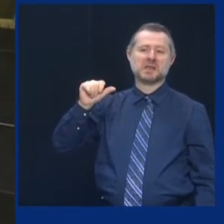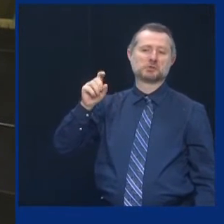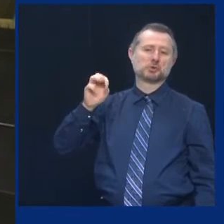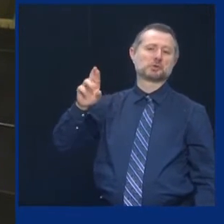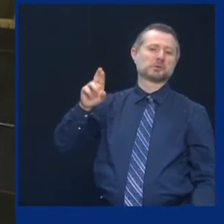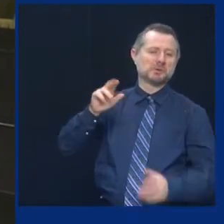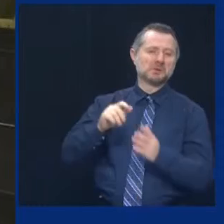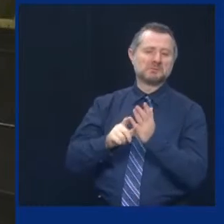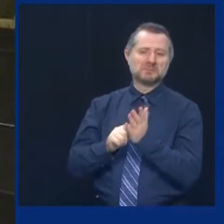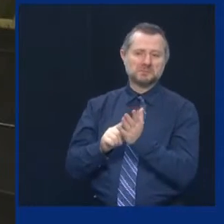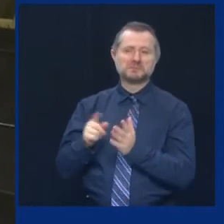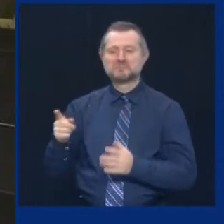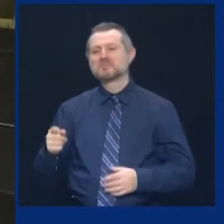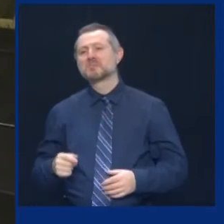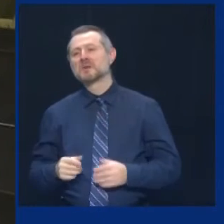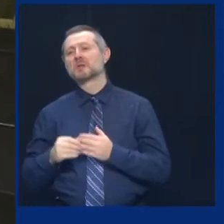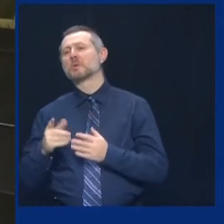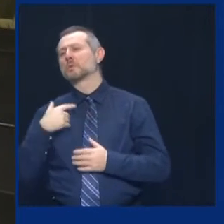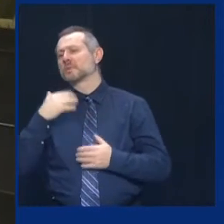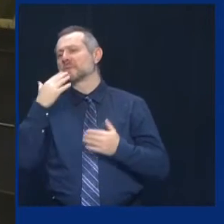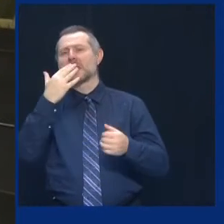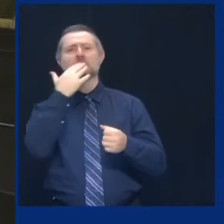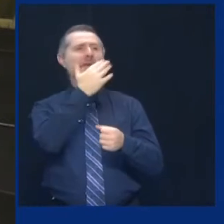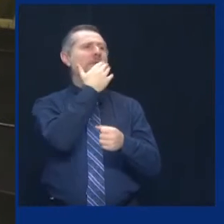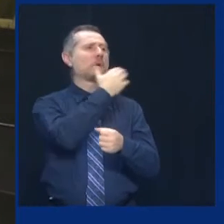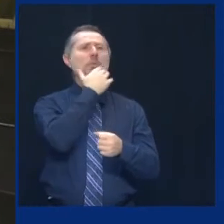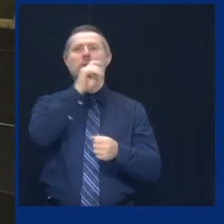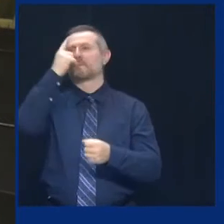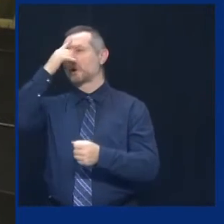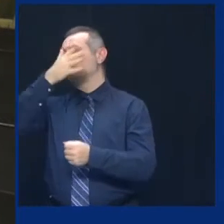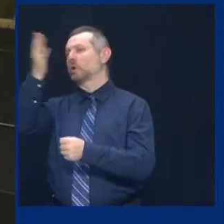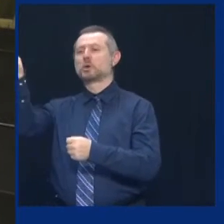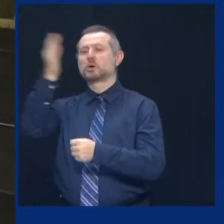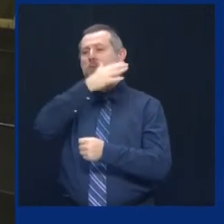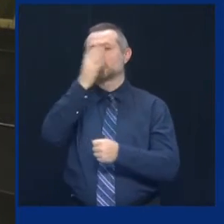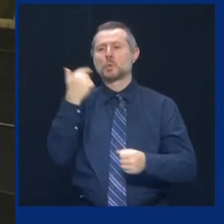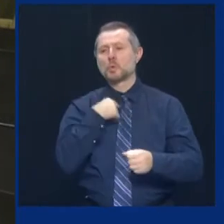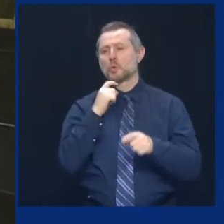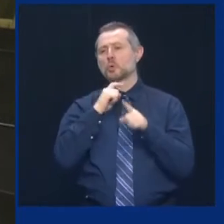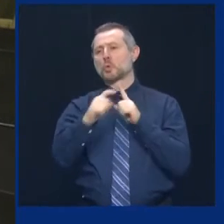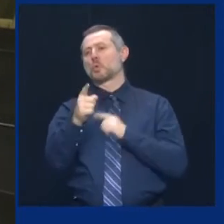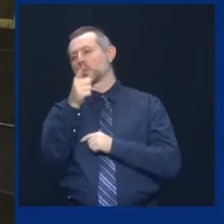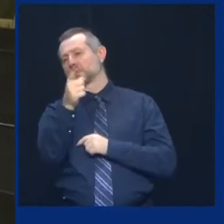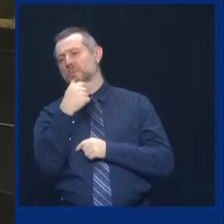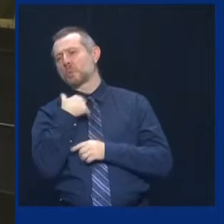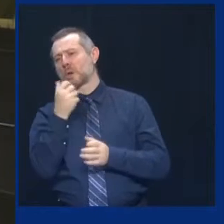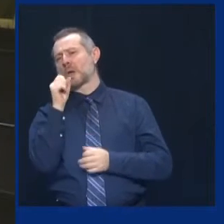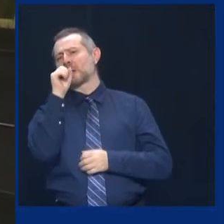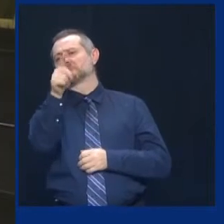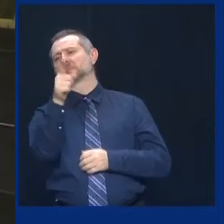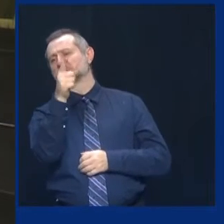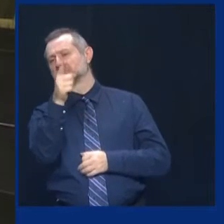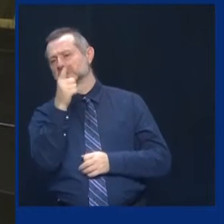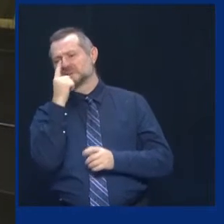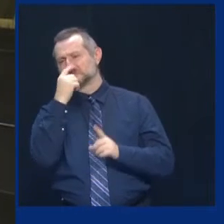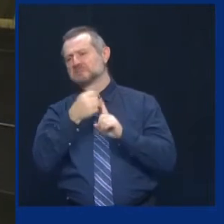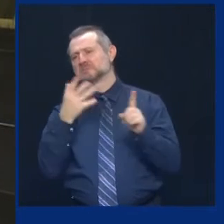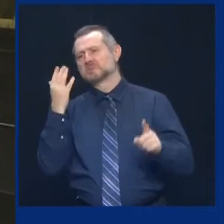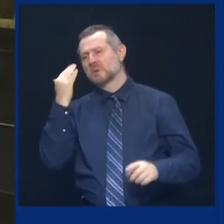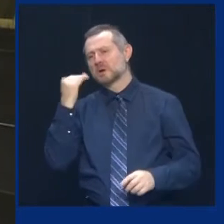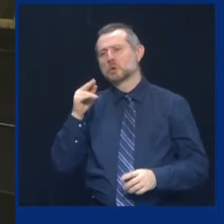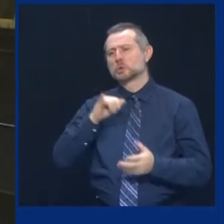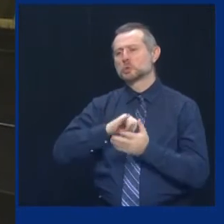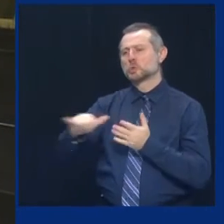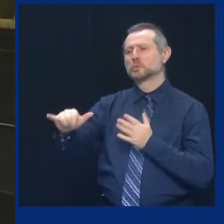thank you very much. Thank you very much, Governor, for these calls. And I just wanted to ask you, could you explain why New York State continues